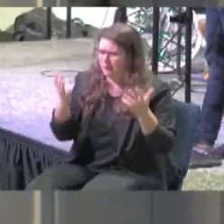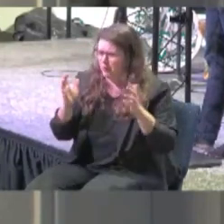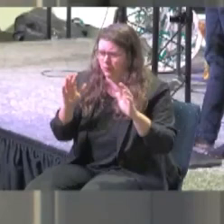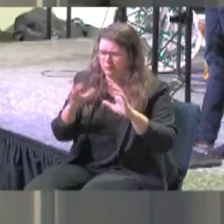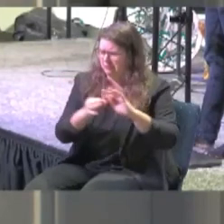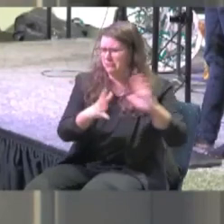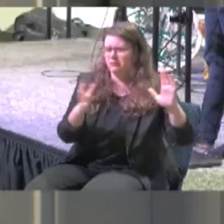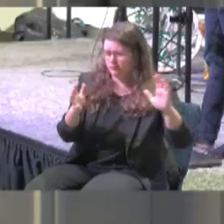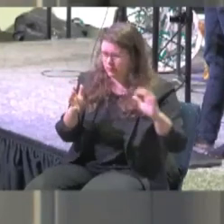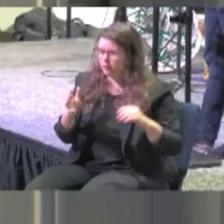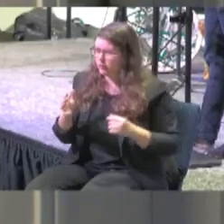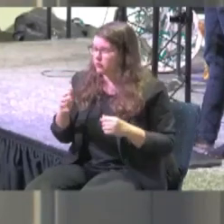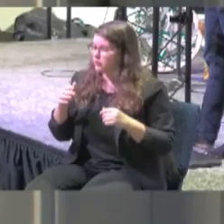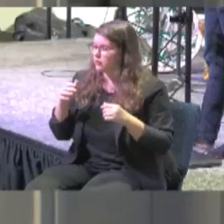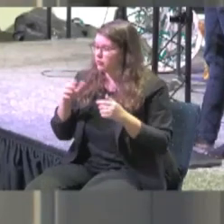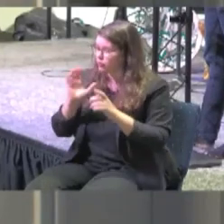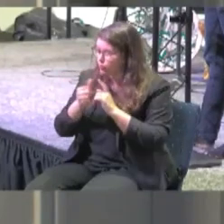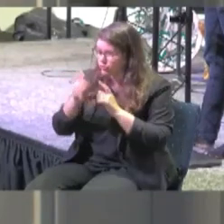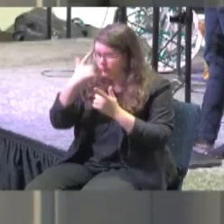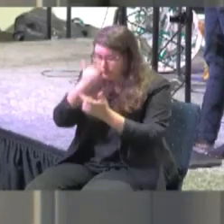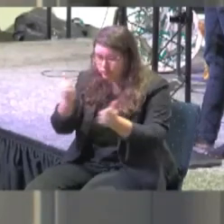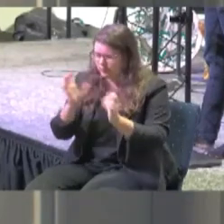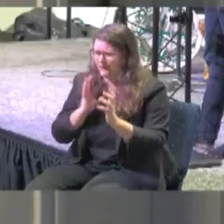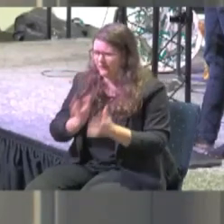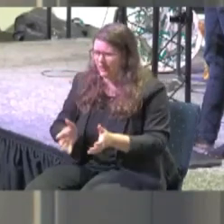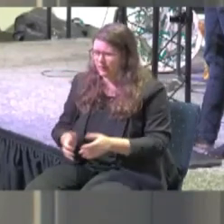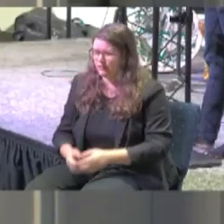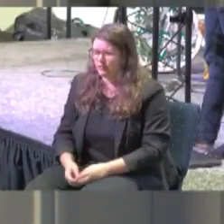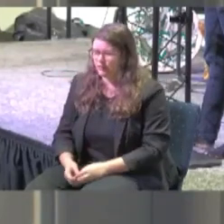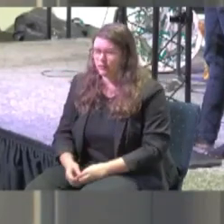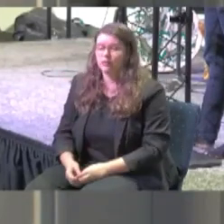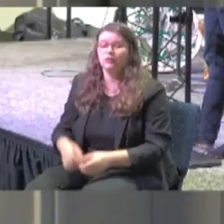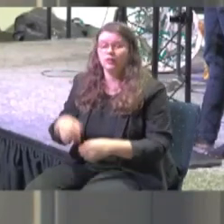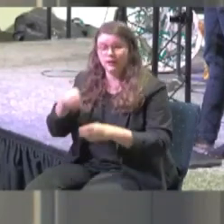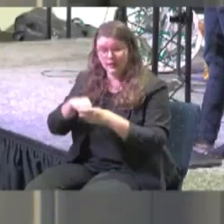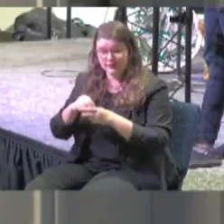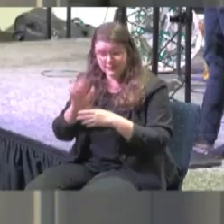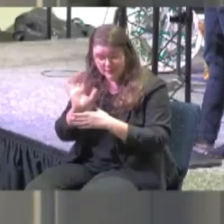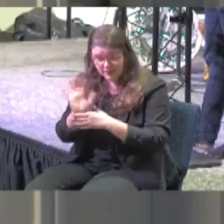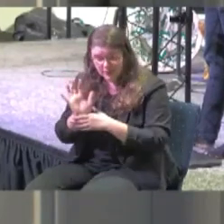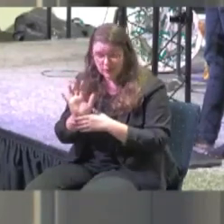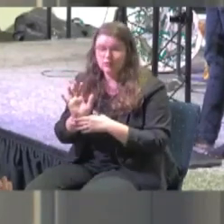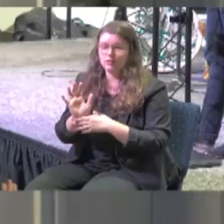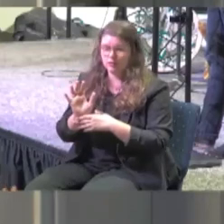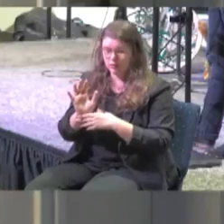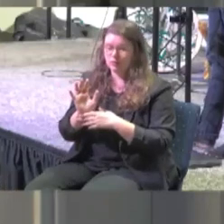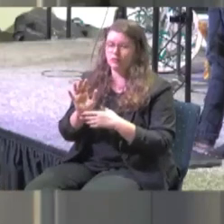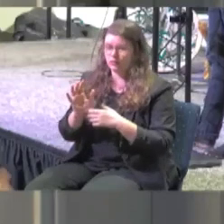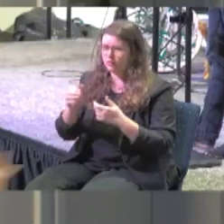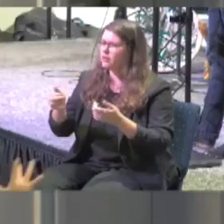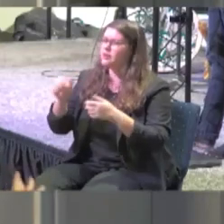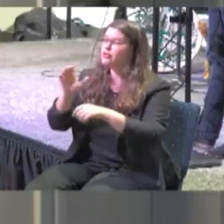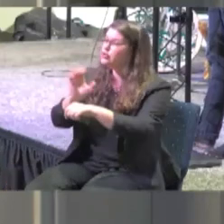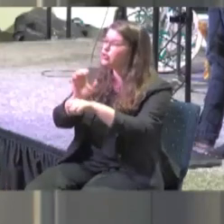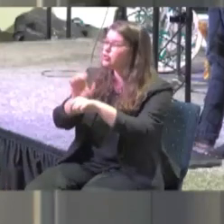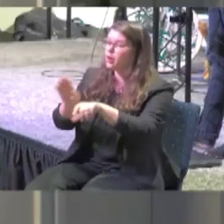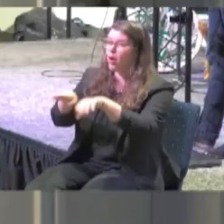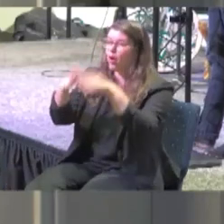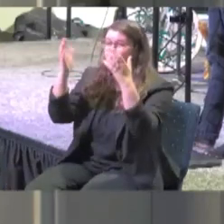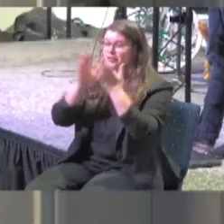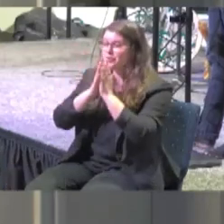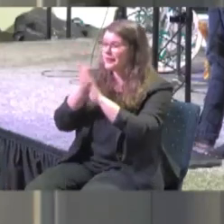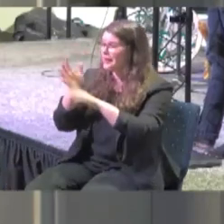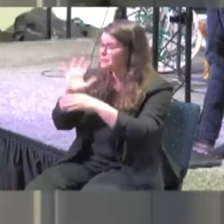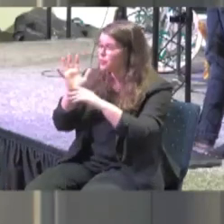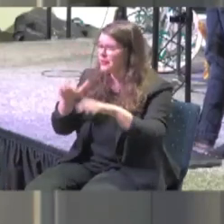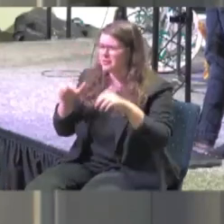those beautiful church buildings for cinemas. Brilliant. Because my church meets in a warehouse. Anyway, give them away. Let